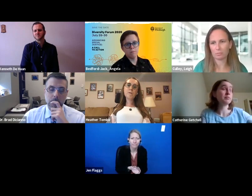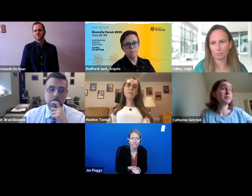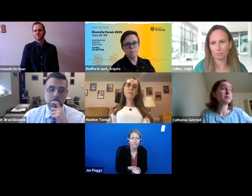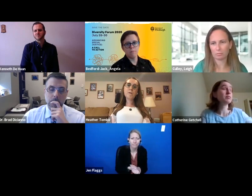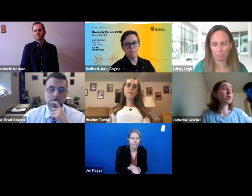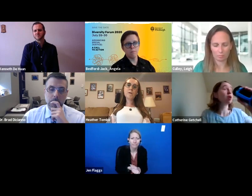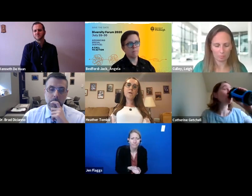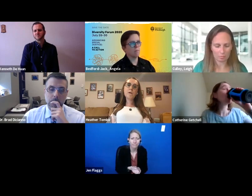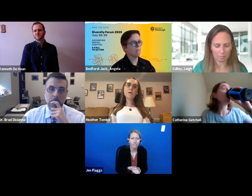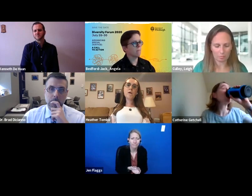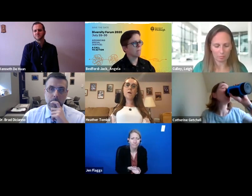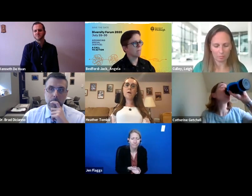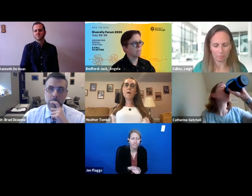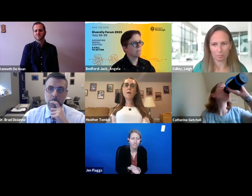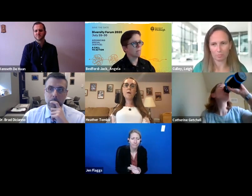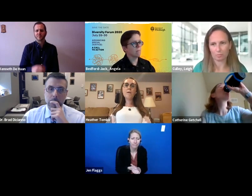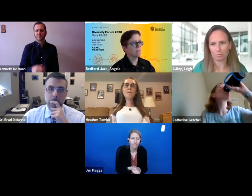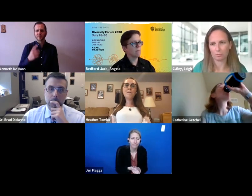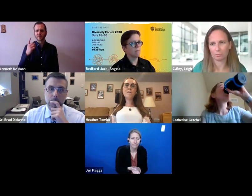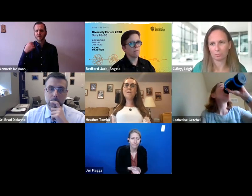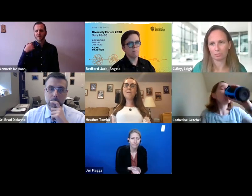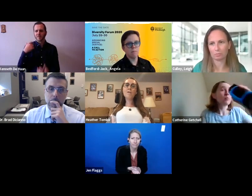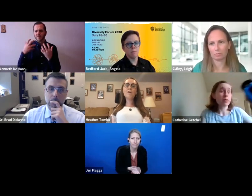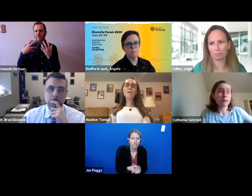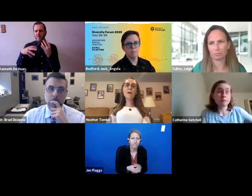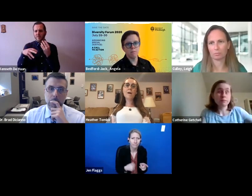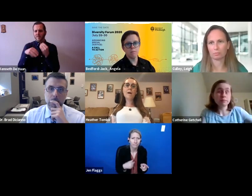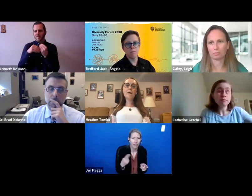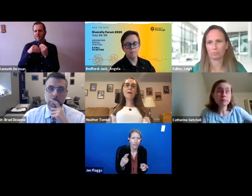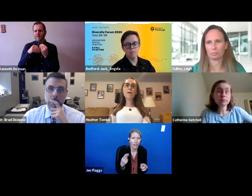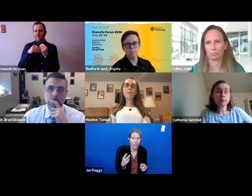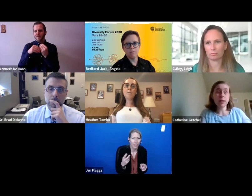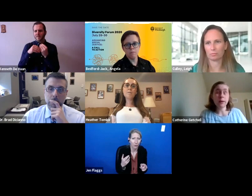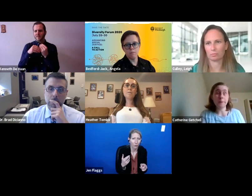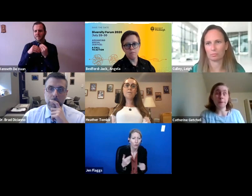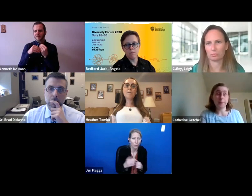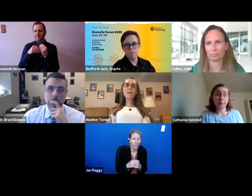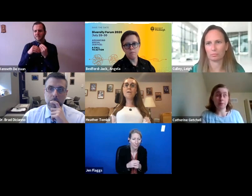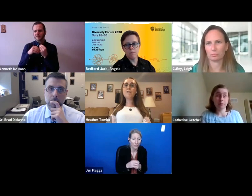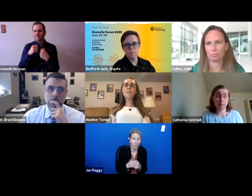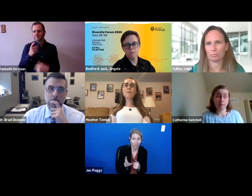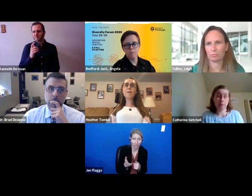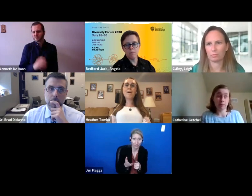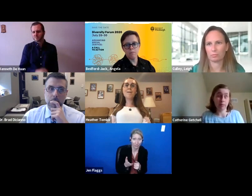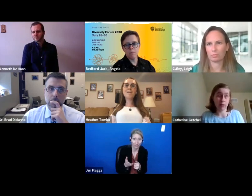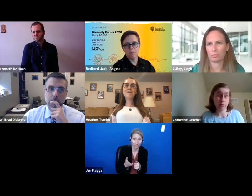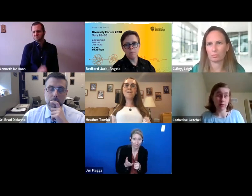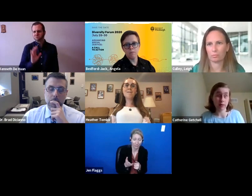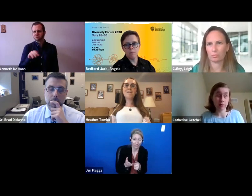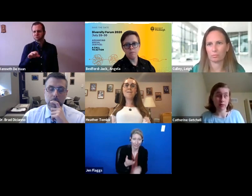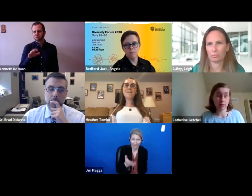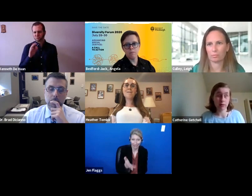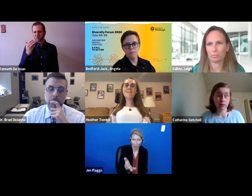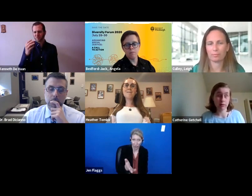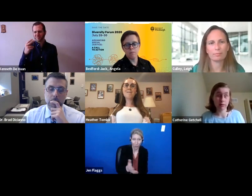This is Heather. go ahead.